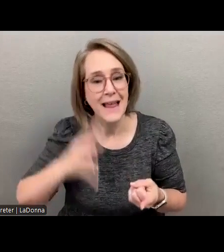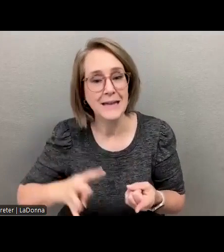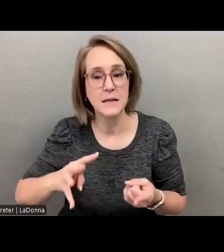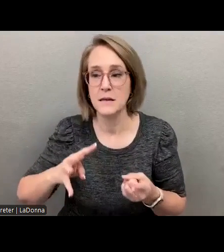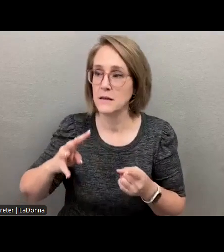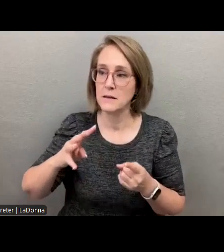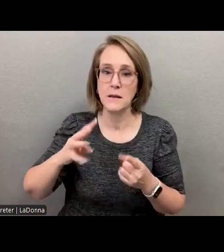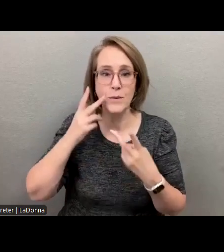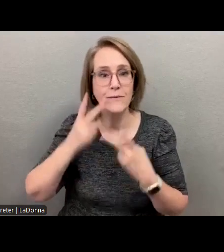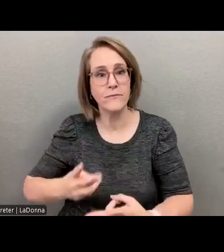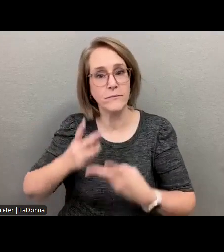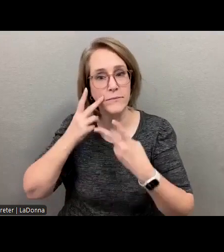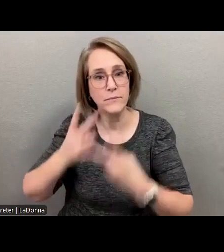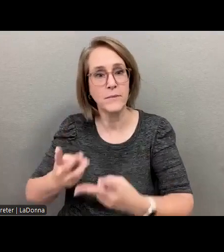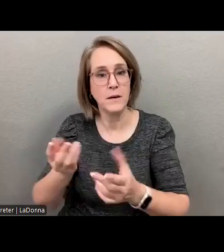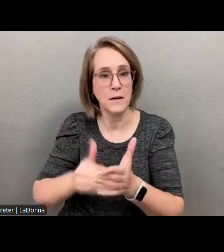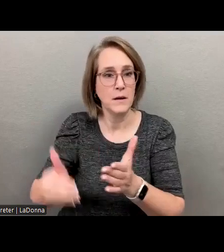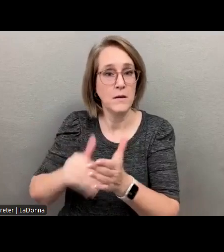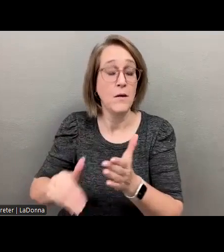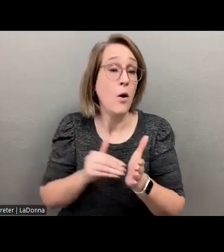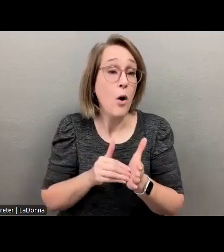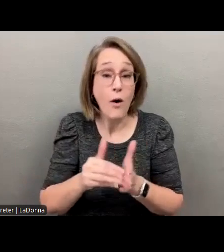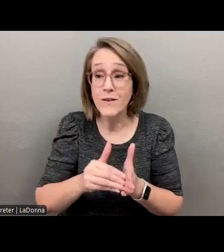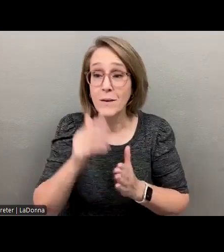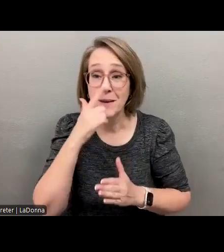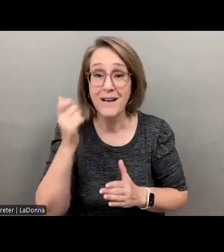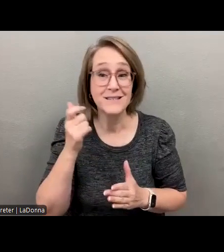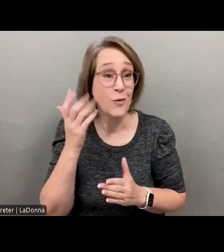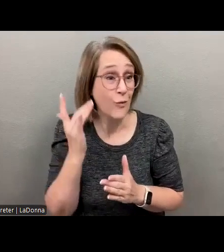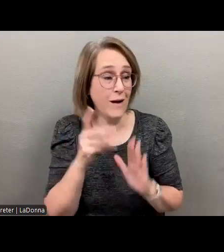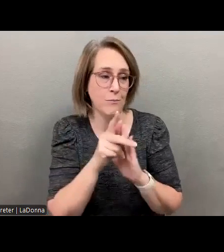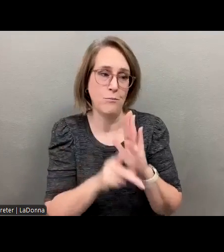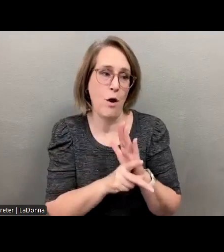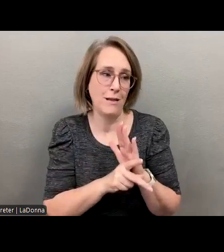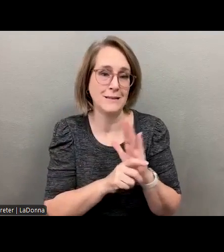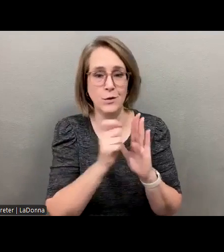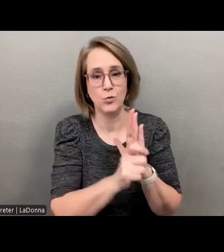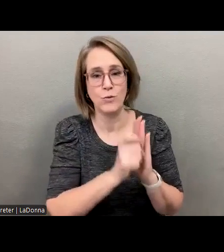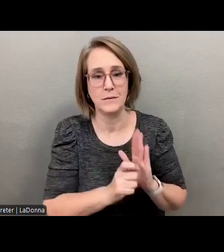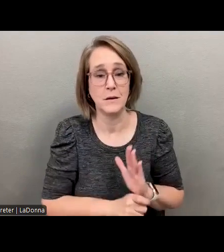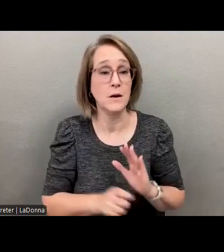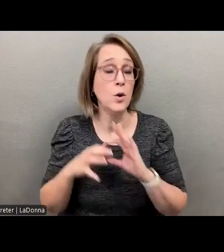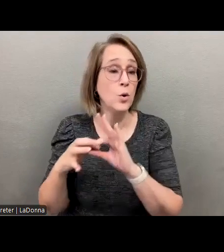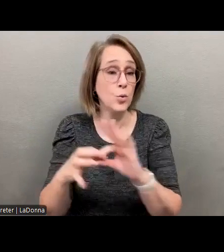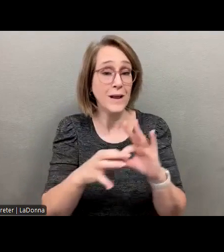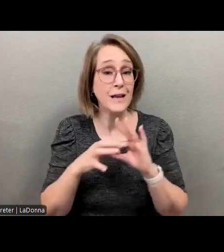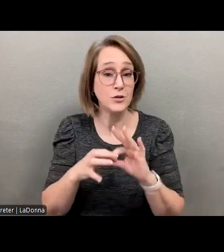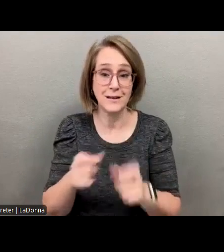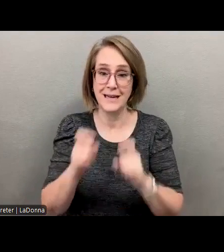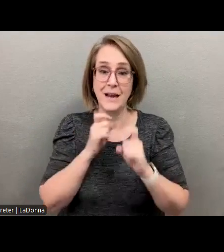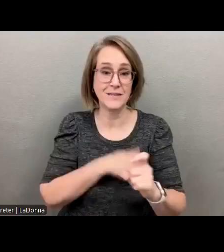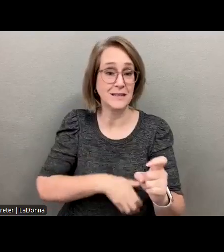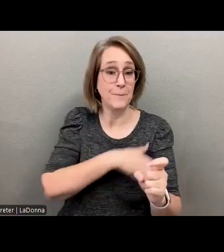been visited upon them, often as a matter of policy. Relationship empowers us